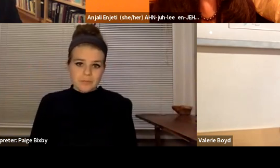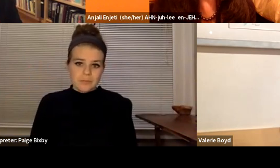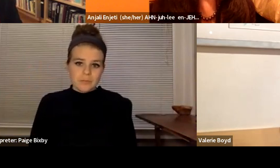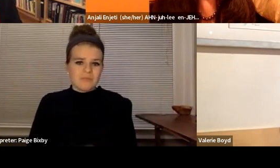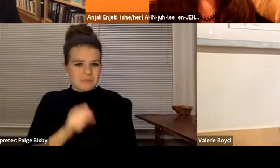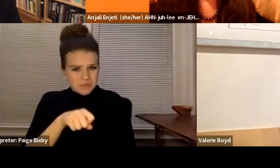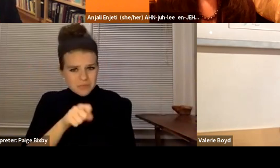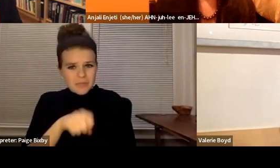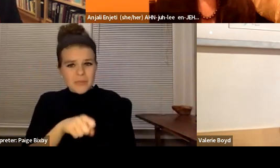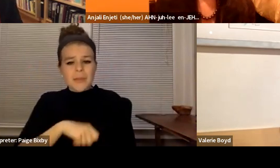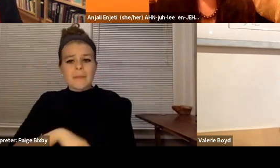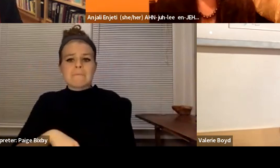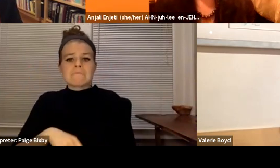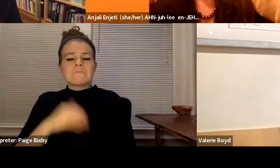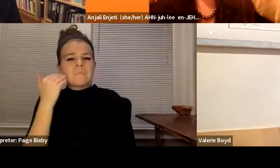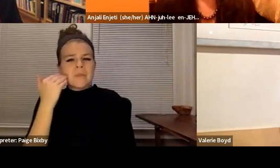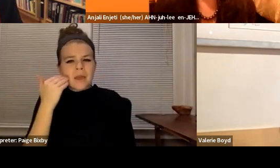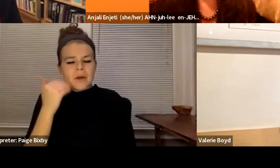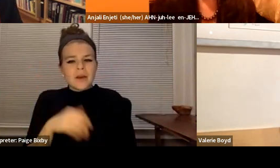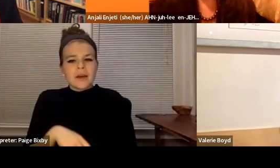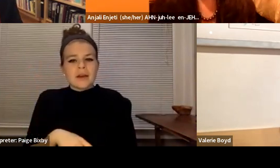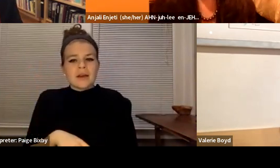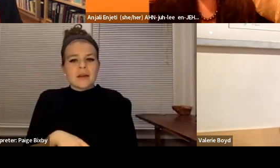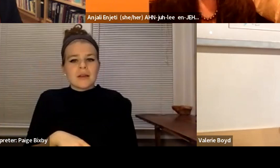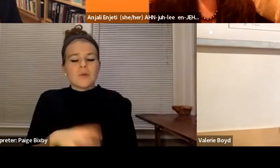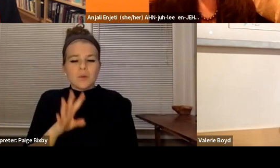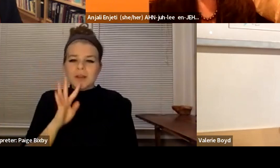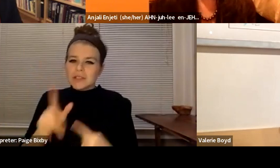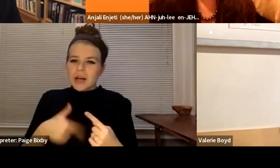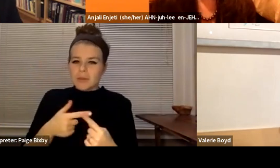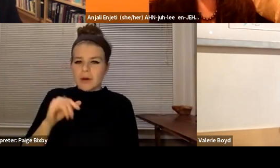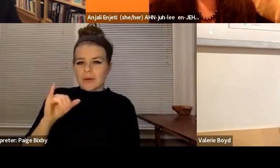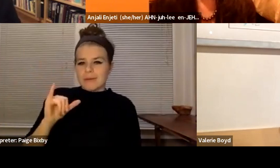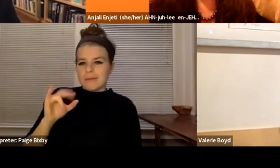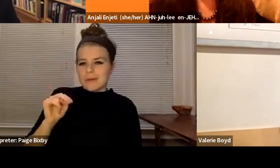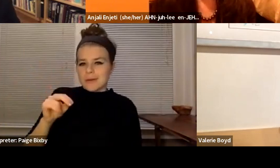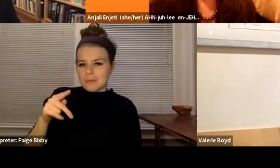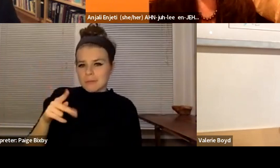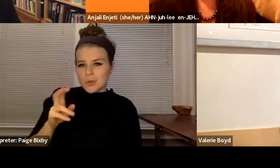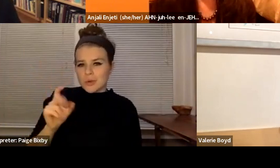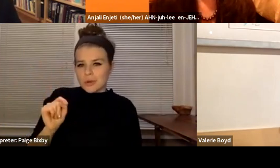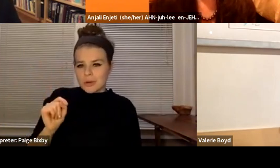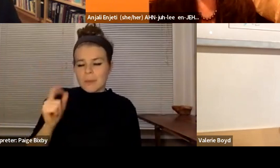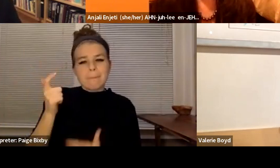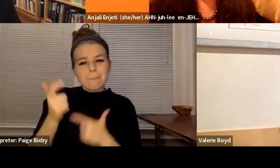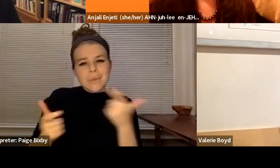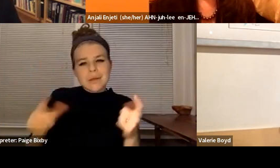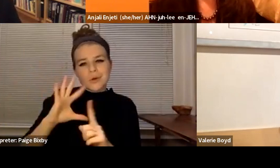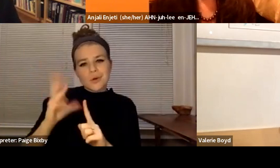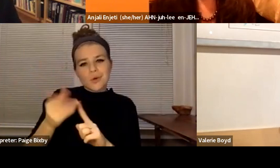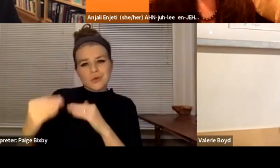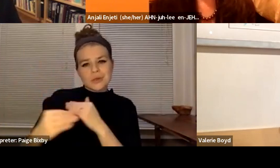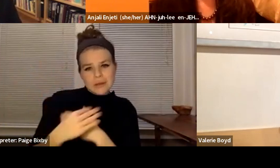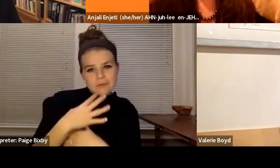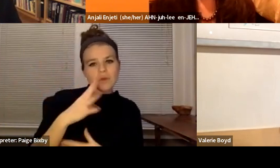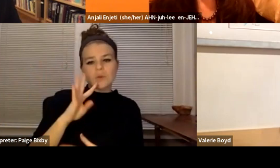Absolutely. You know, it strikes me that we've talked about inputs, right? We've talked about sort of larger cultural influences. We've talked about